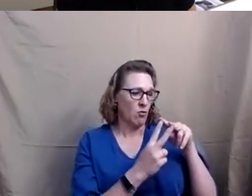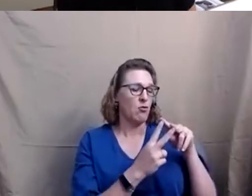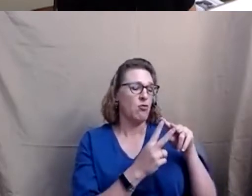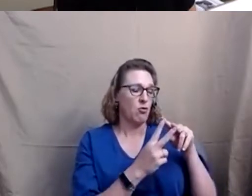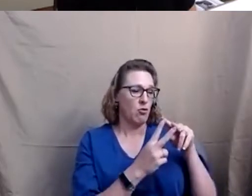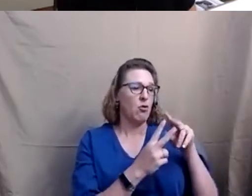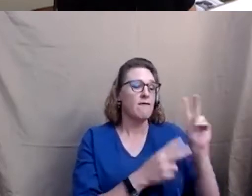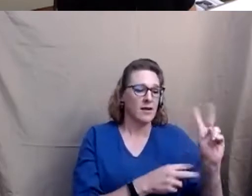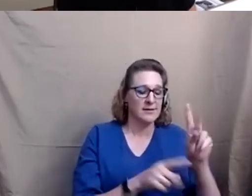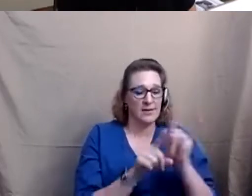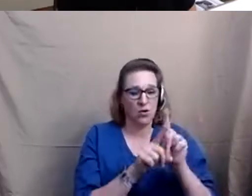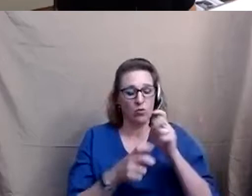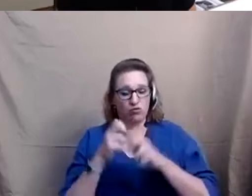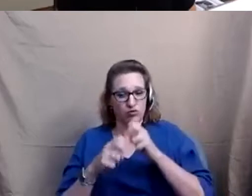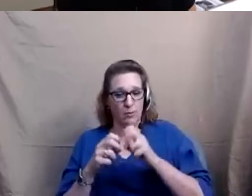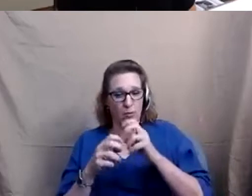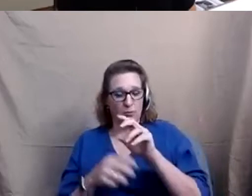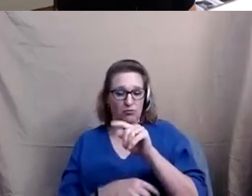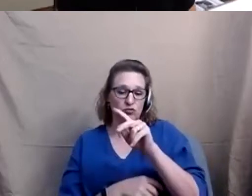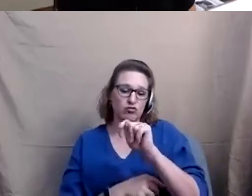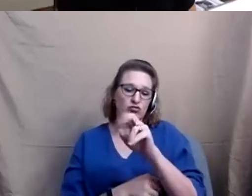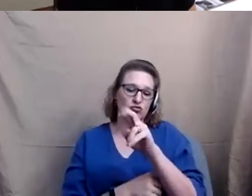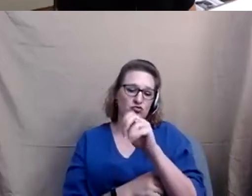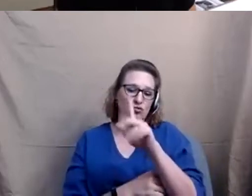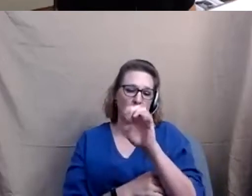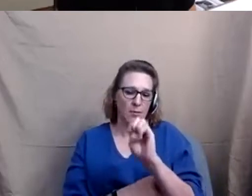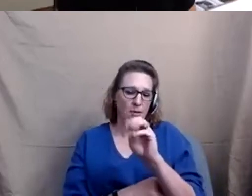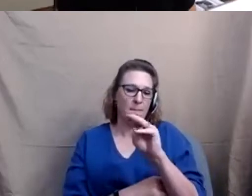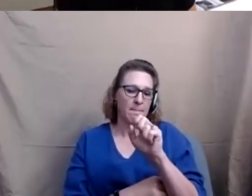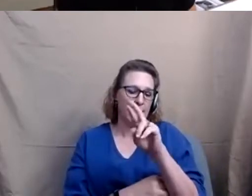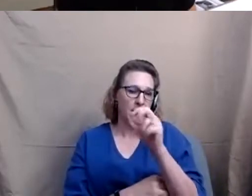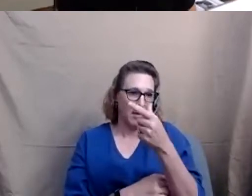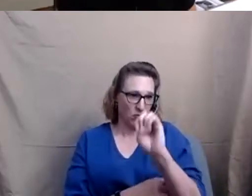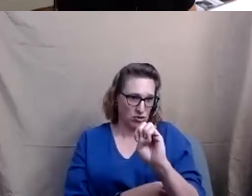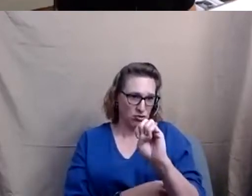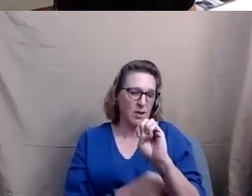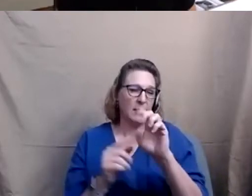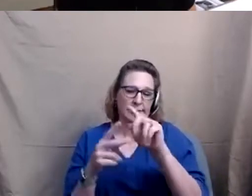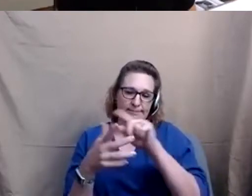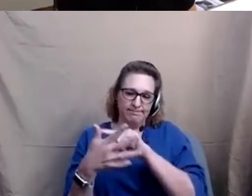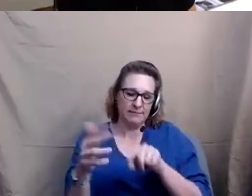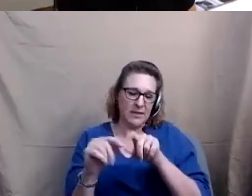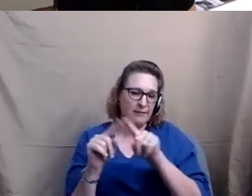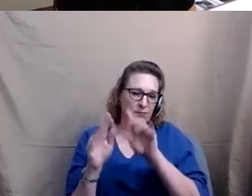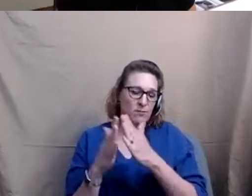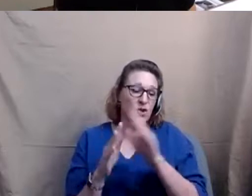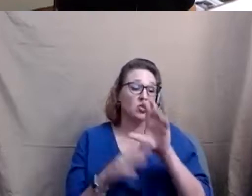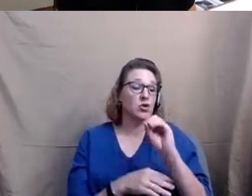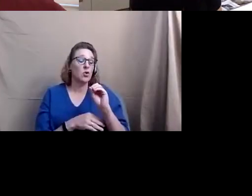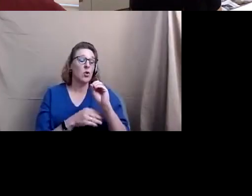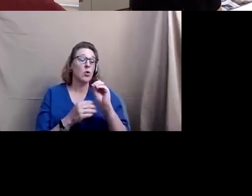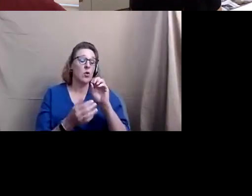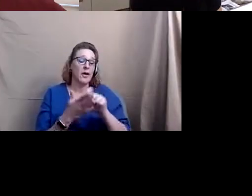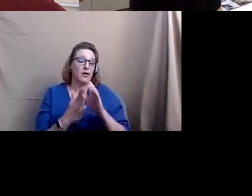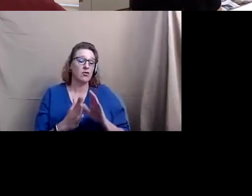Legal System, which was named a Choice Outstanding Academic Title of 2012. She's the co-editor of Comparative Perspectives on